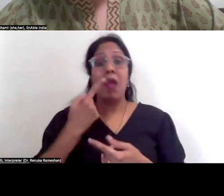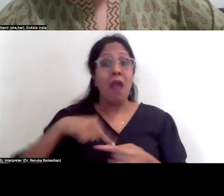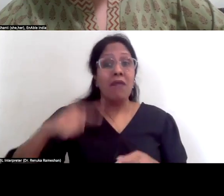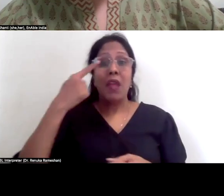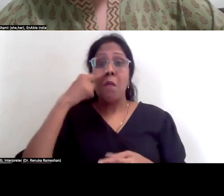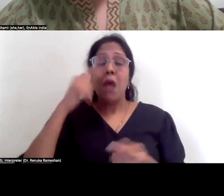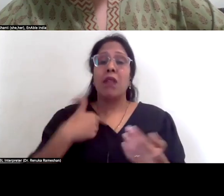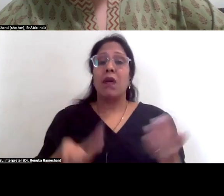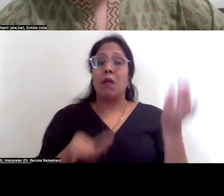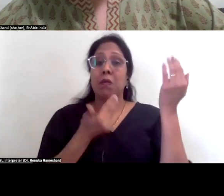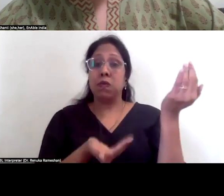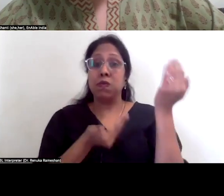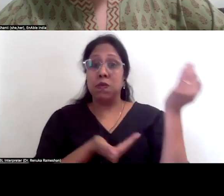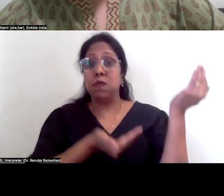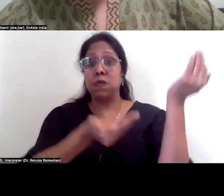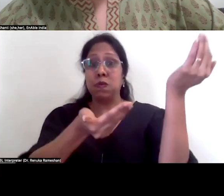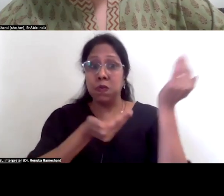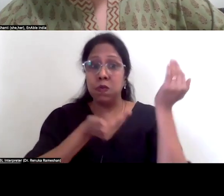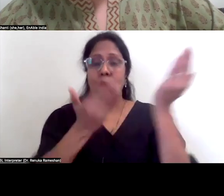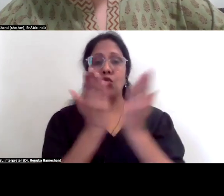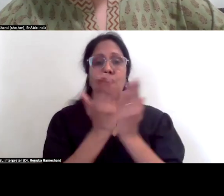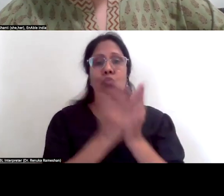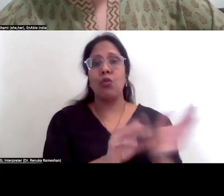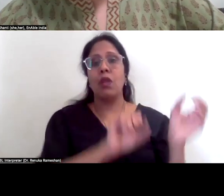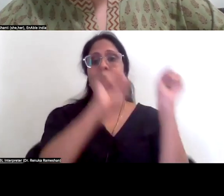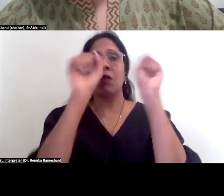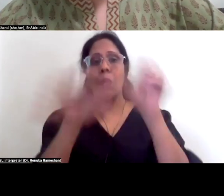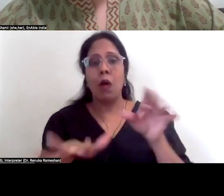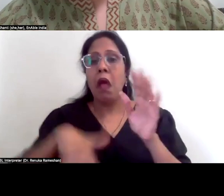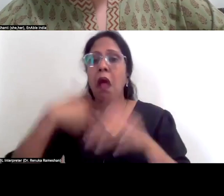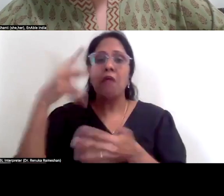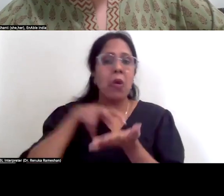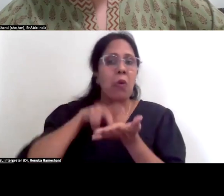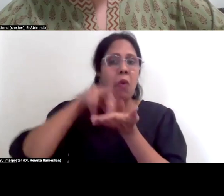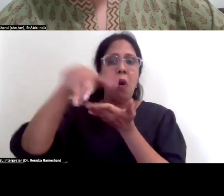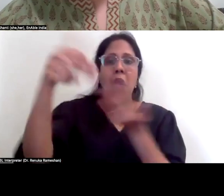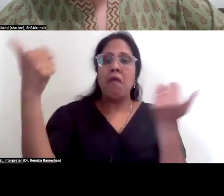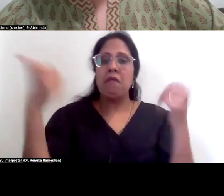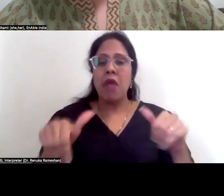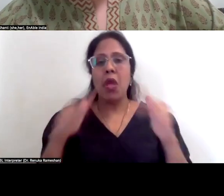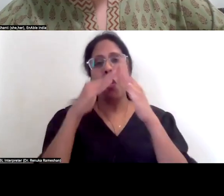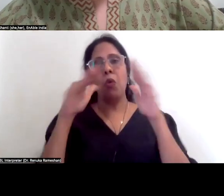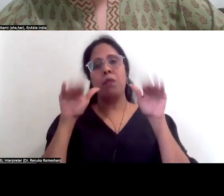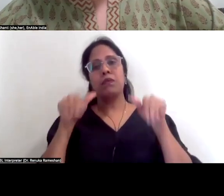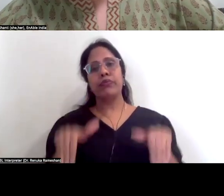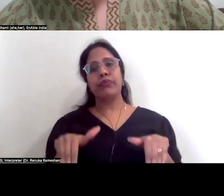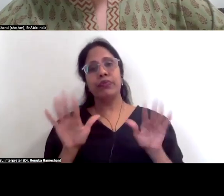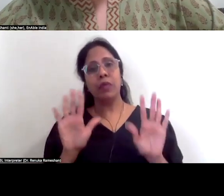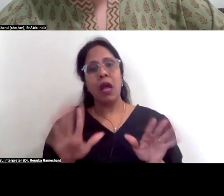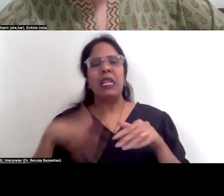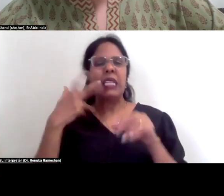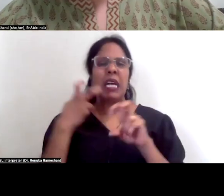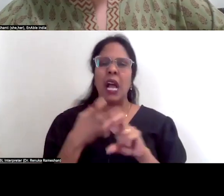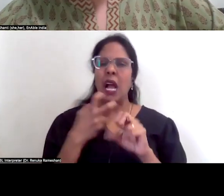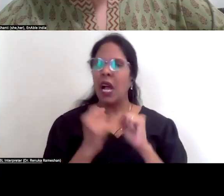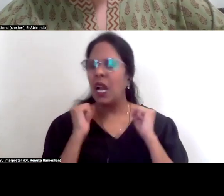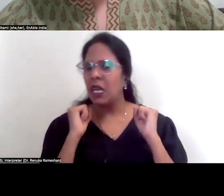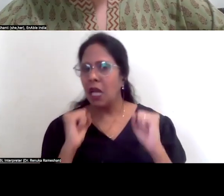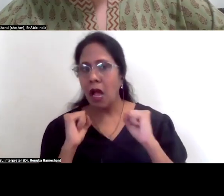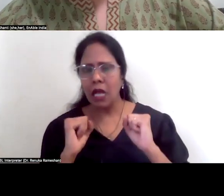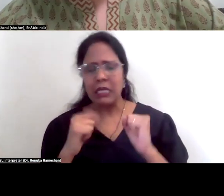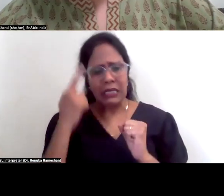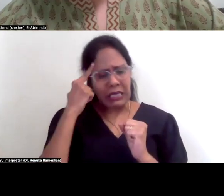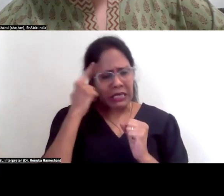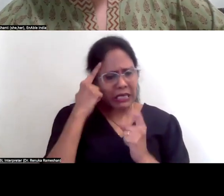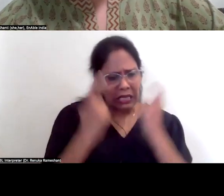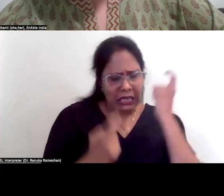me to school. Earlier, I could not walk and I was sitting at home. We had a lot of difficulty at home. I used to think, what would I